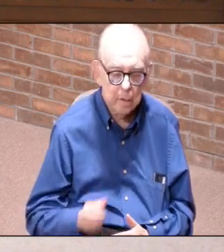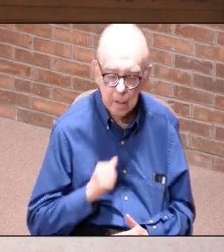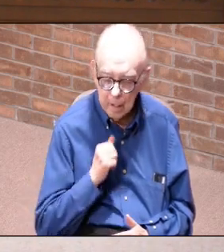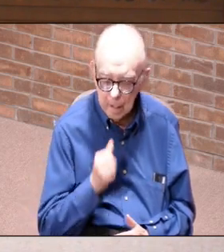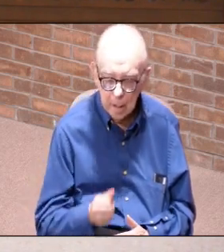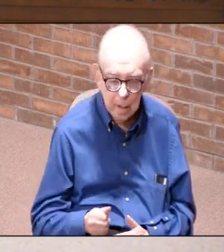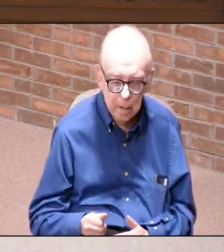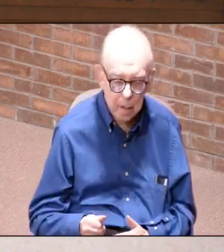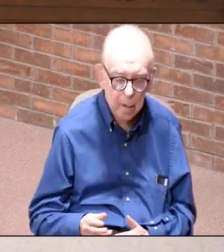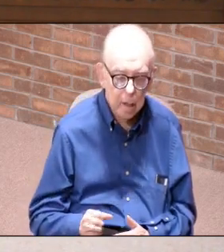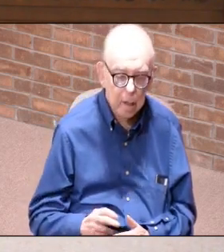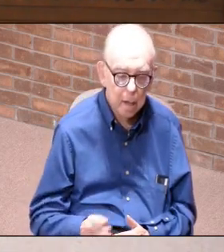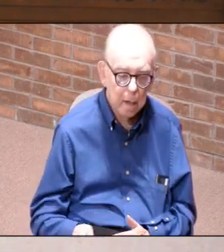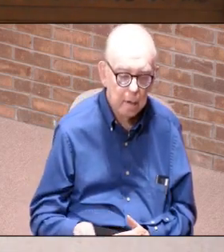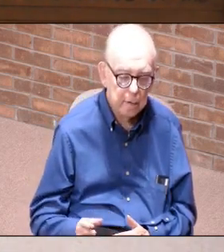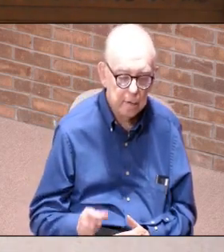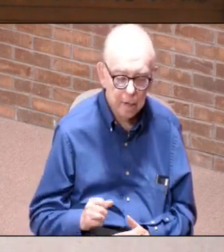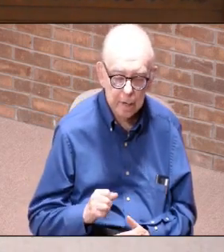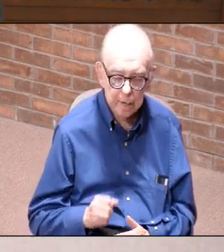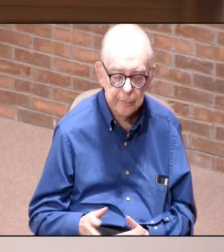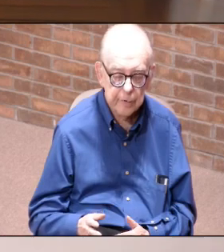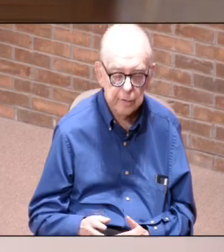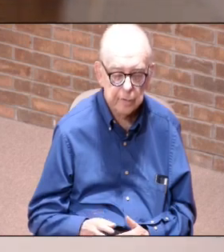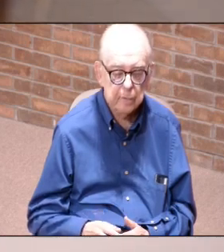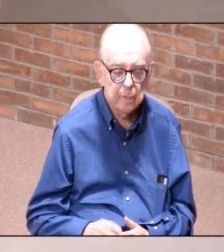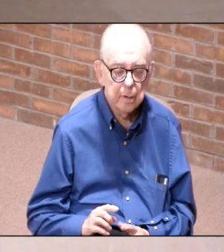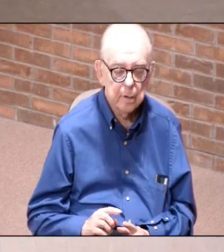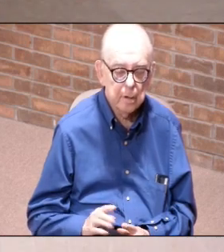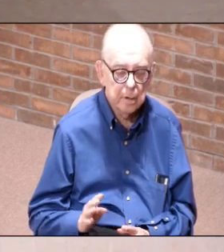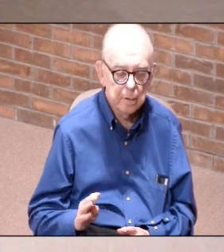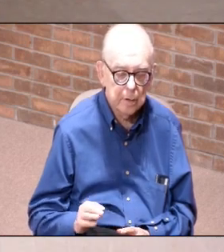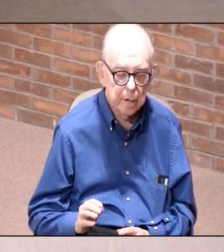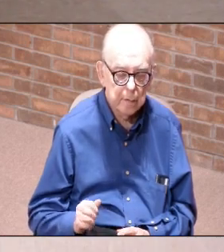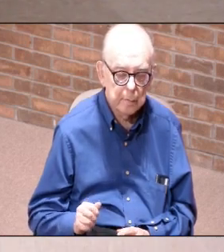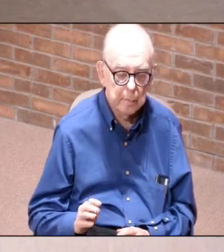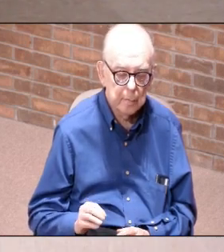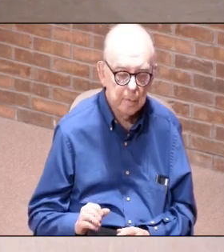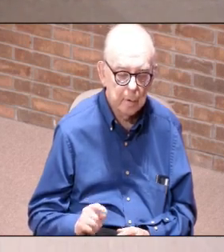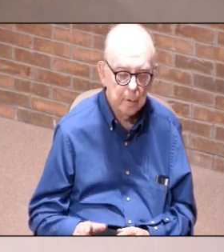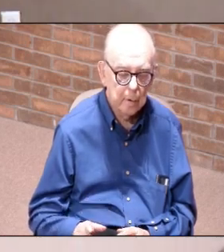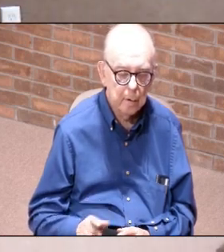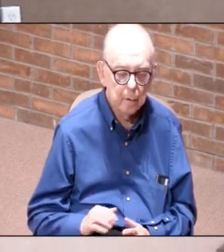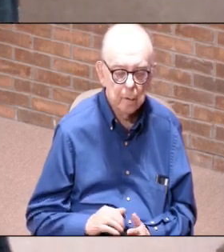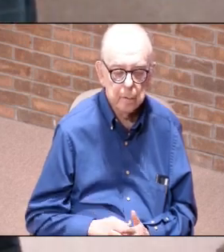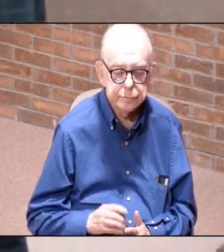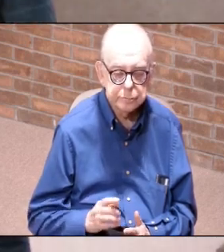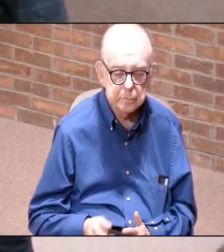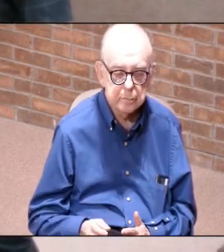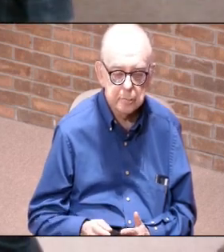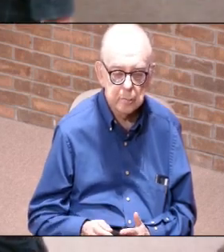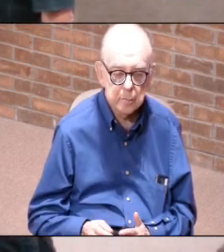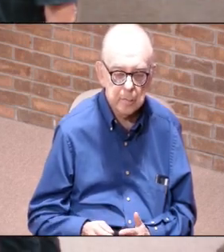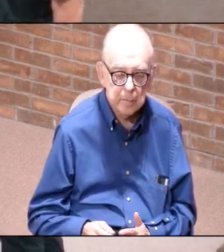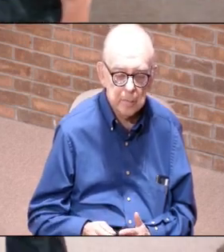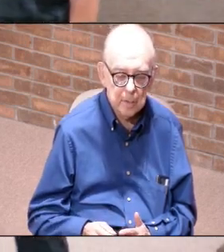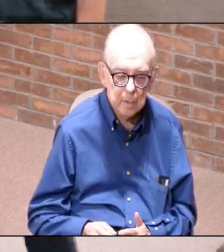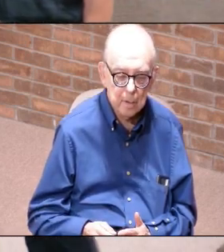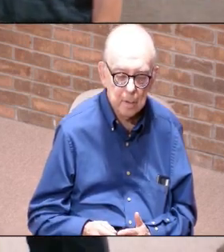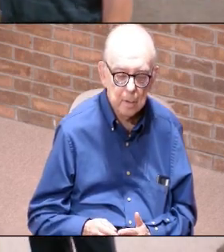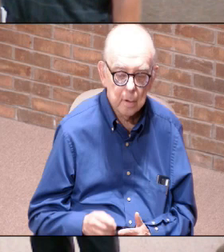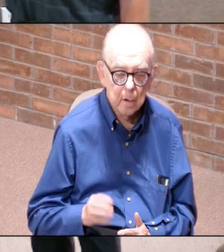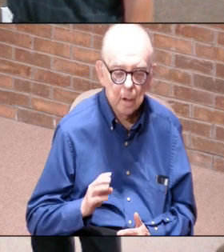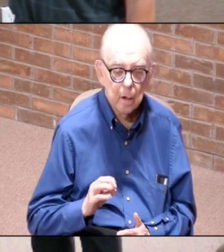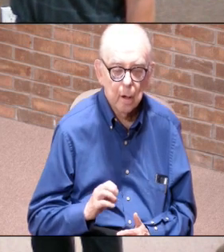A whale is not a fish. A whale is a mammal. Okay. This is a whale